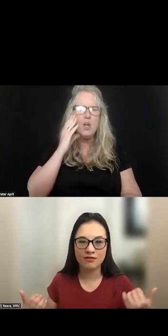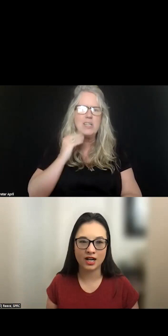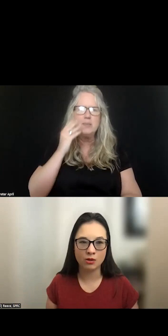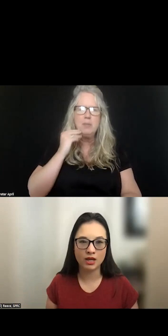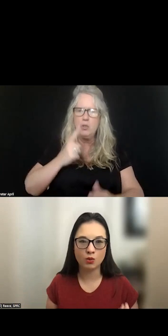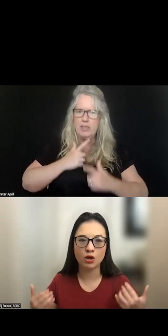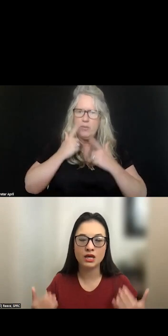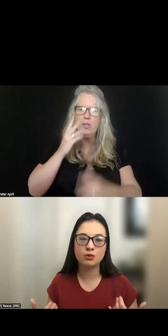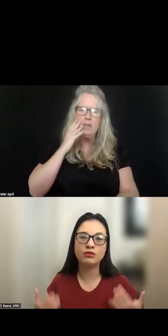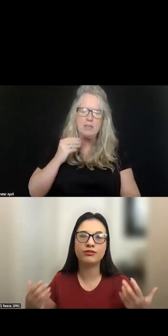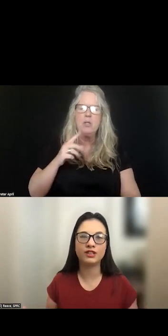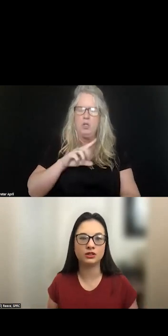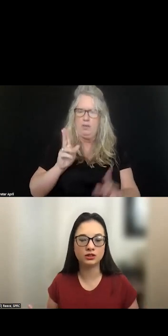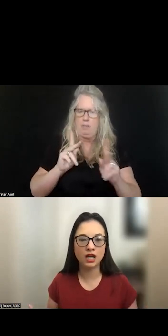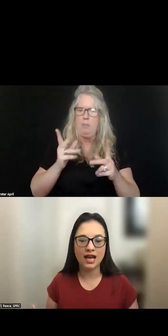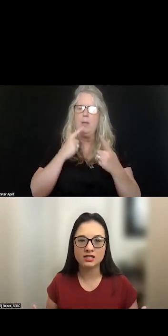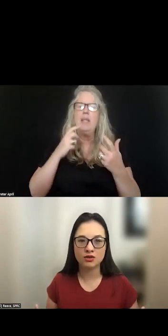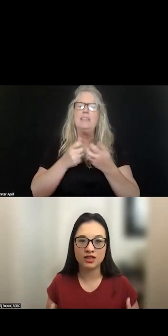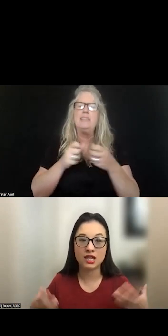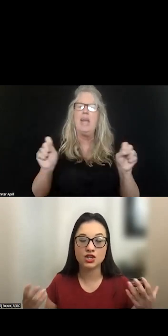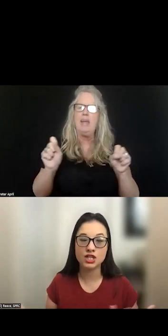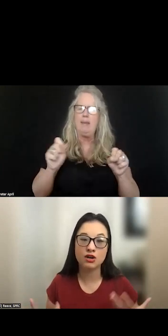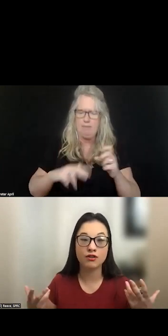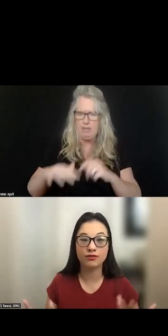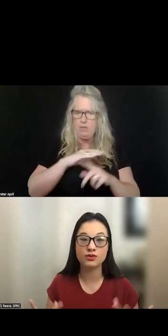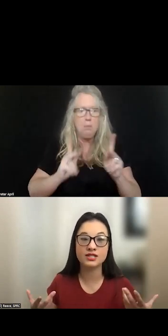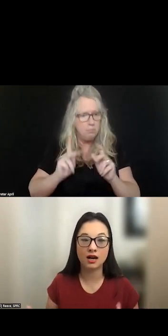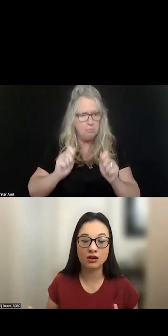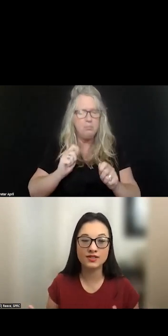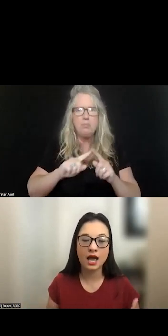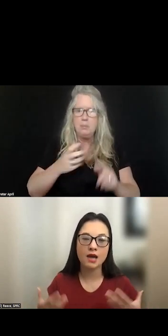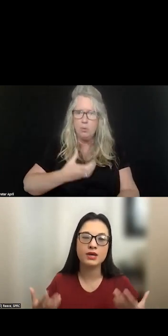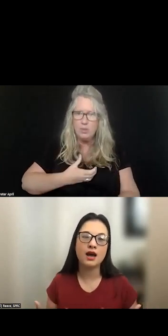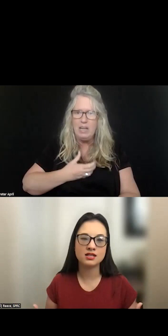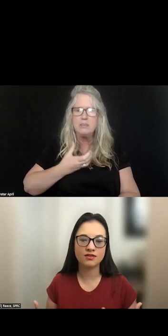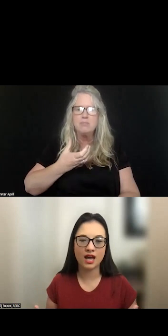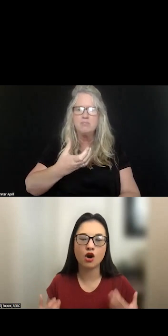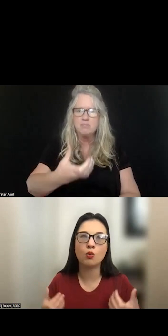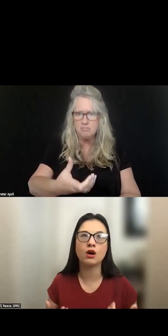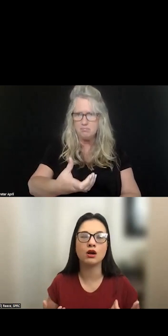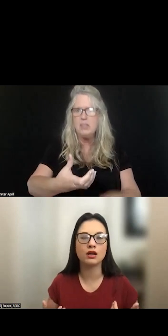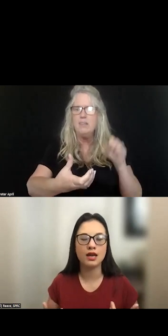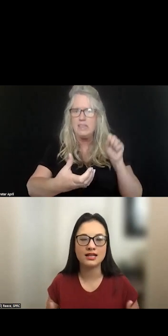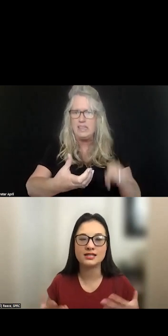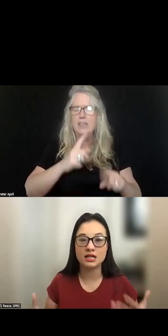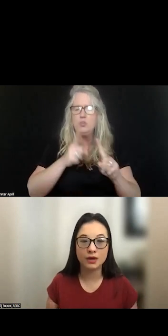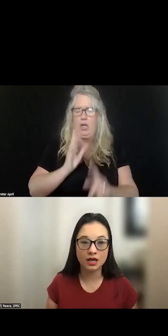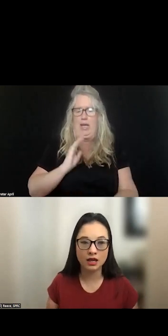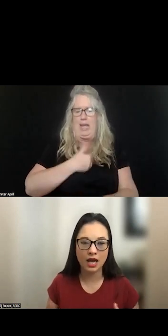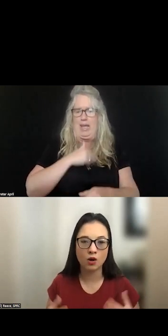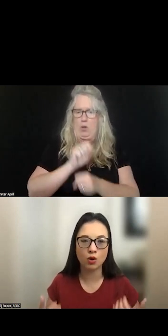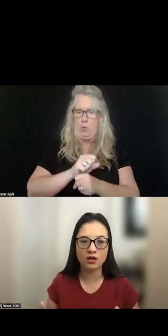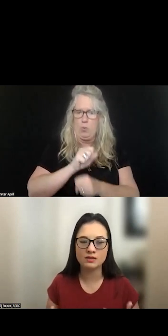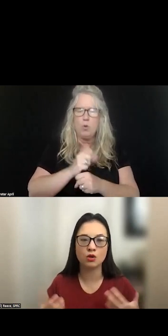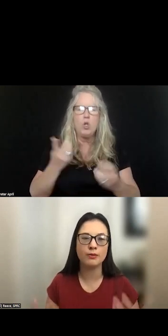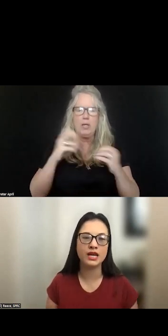safe environment where people feel as though that they can share their full selves. And because of that, our work is deepening